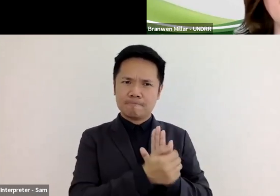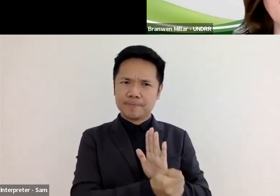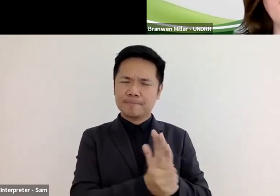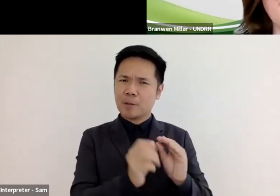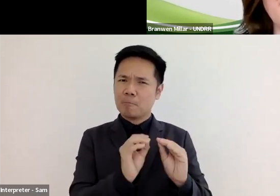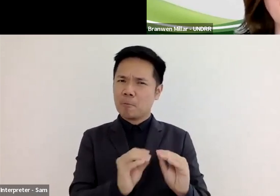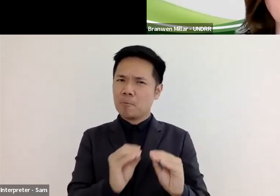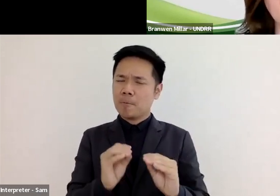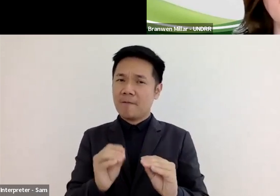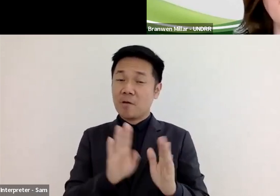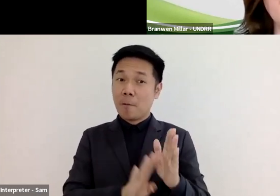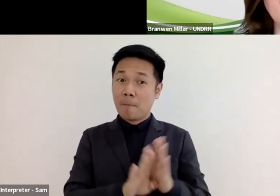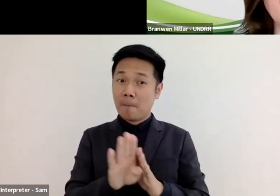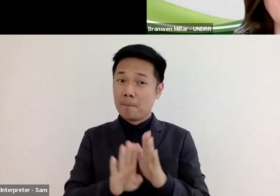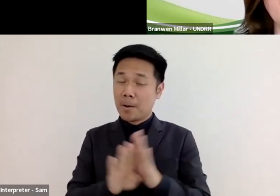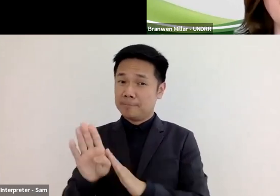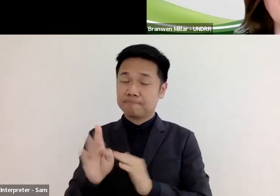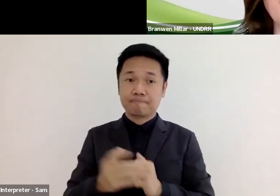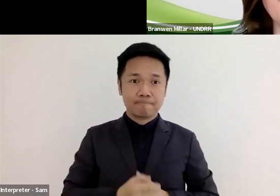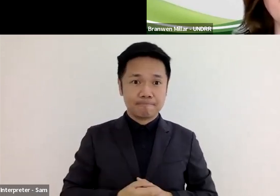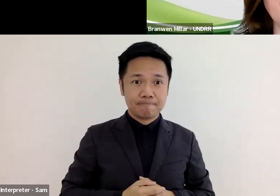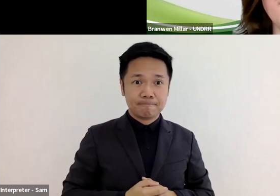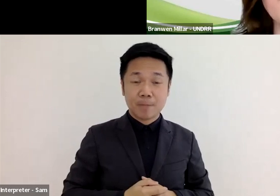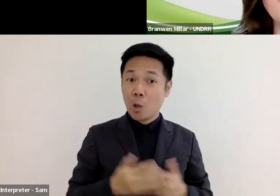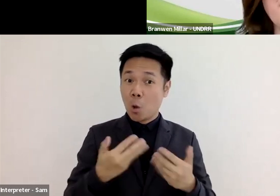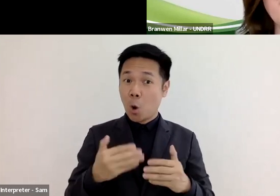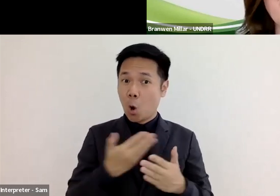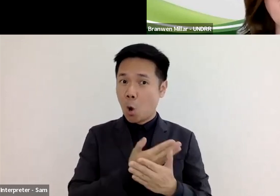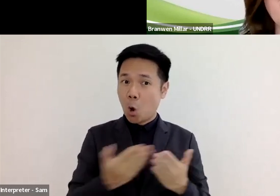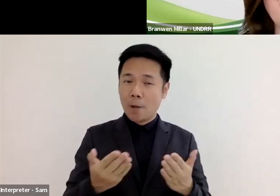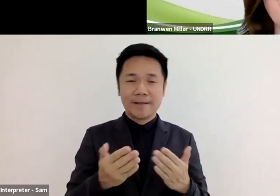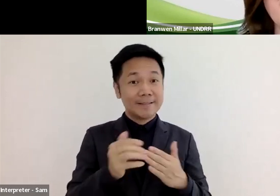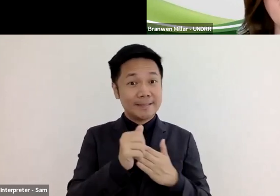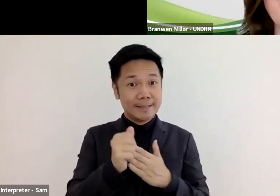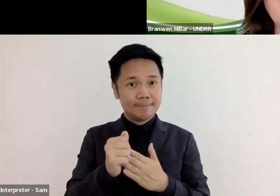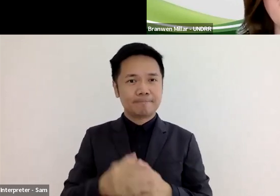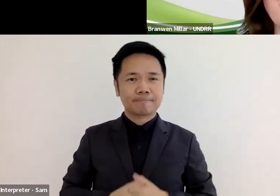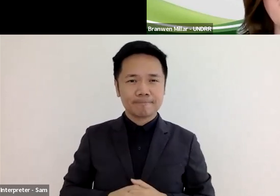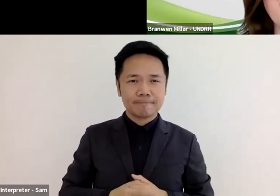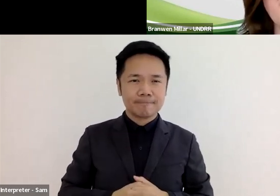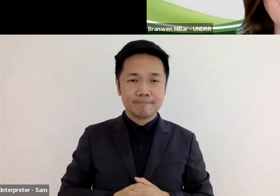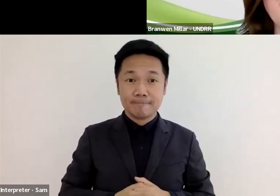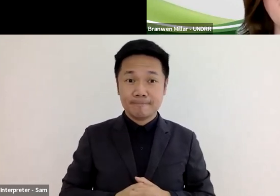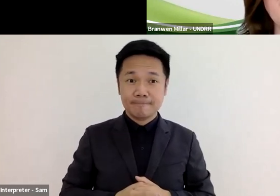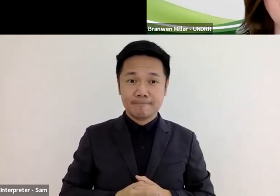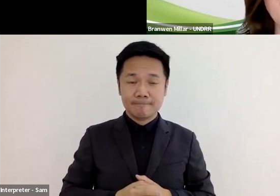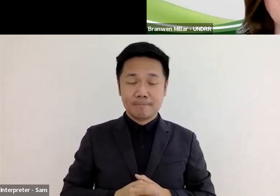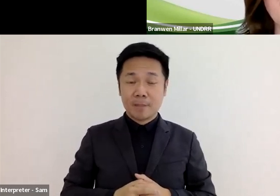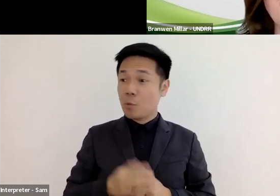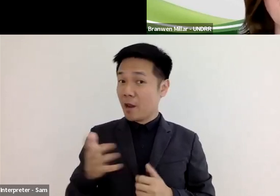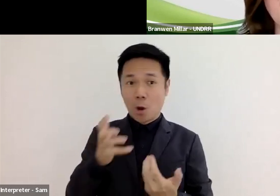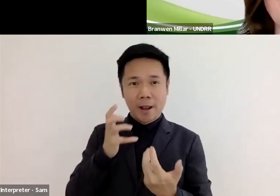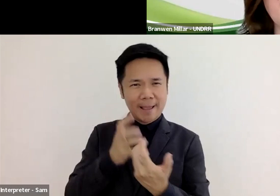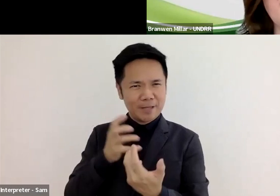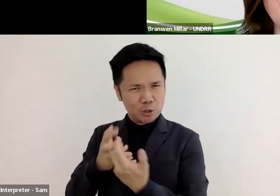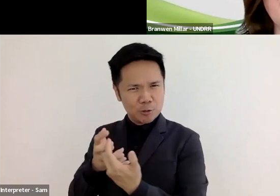development programs of the political leaders. Women-led adaptation actions